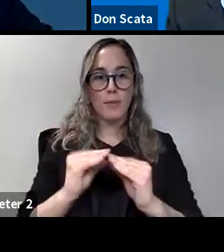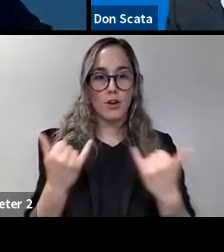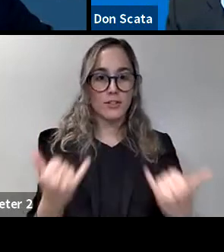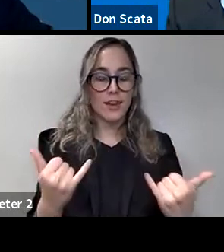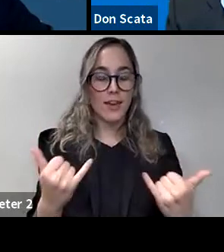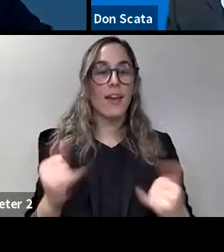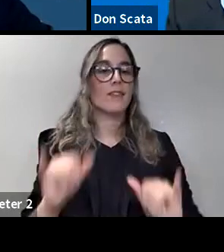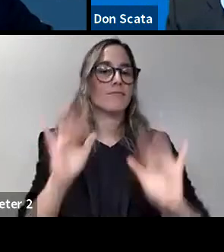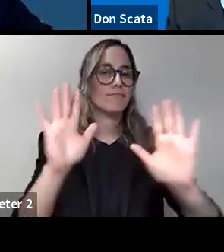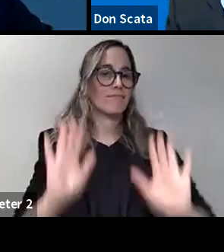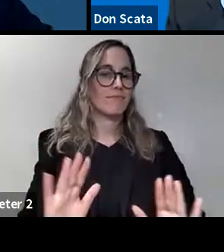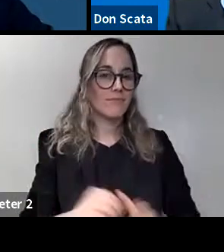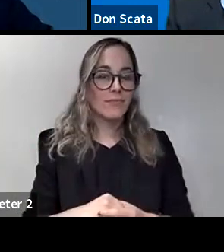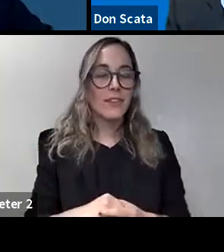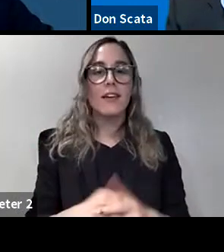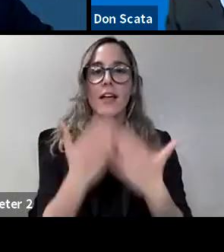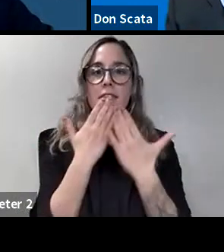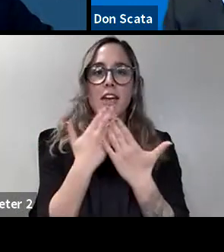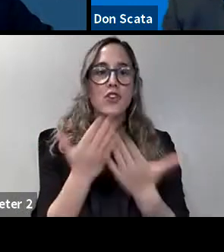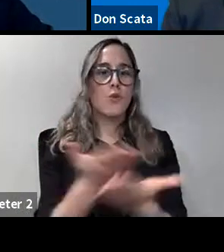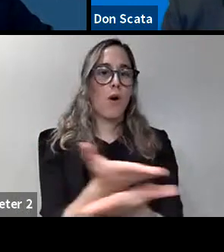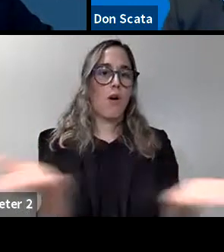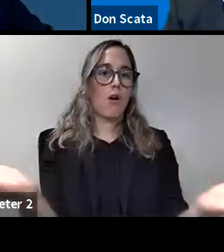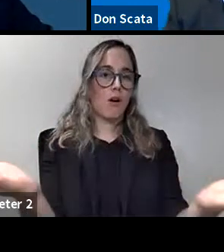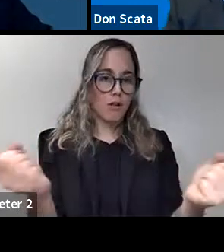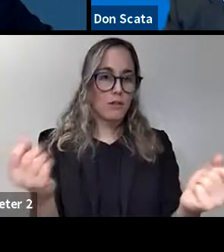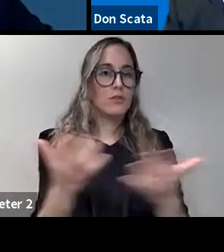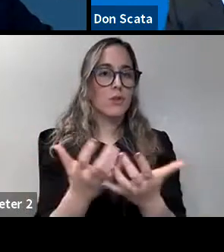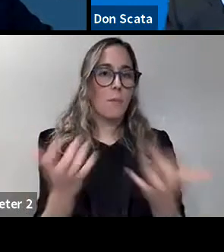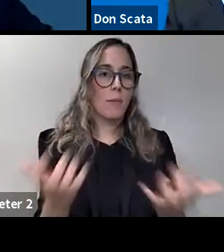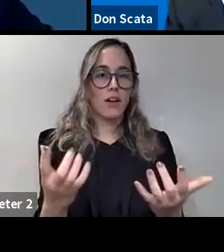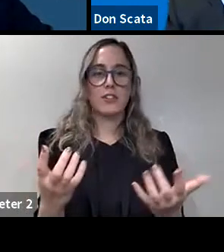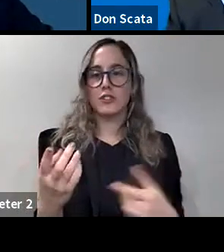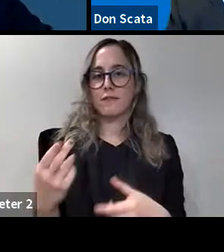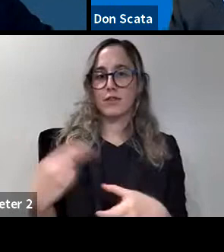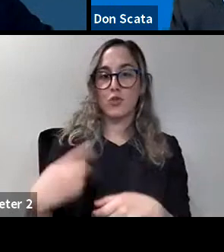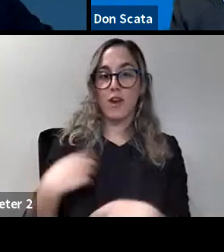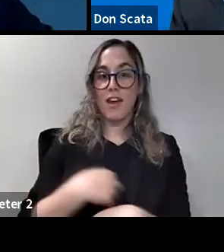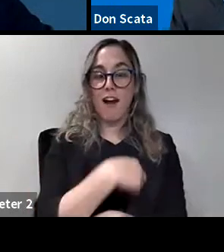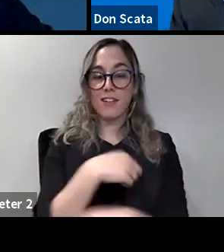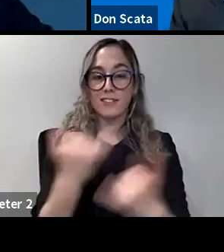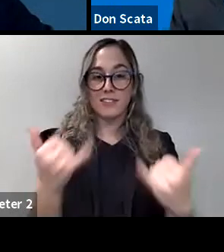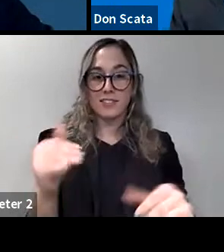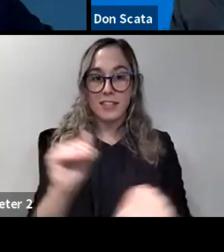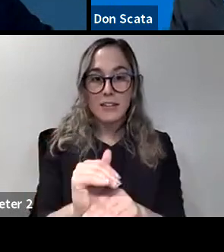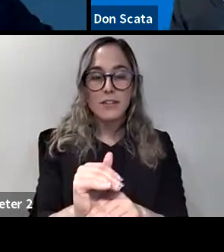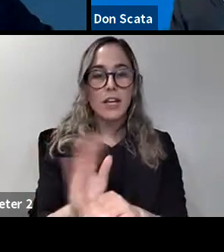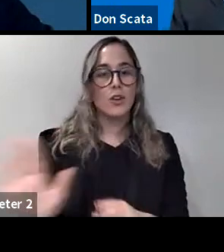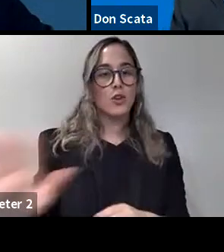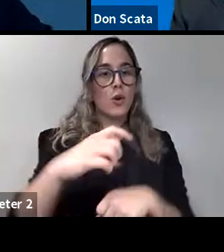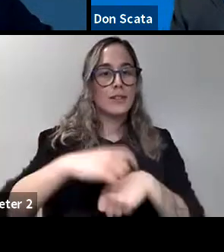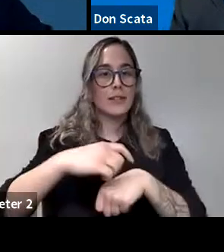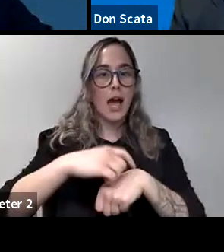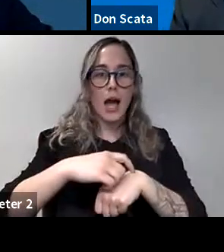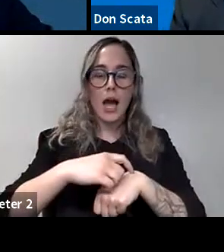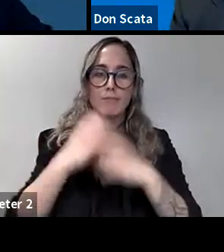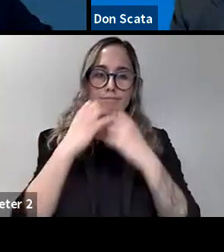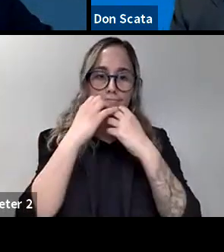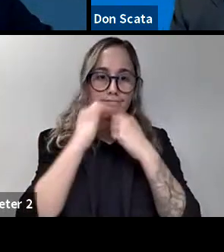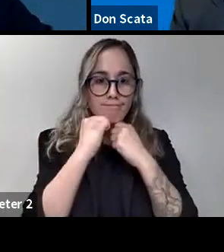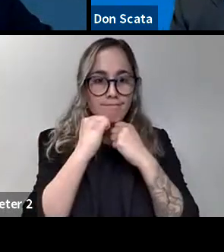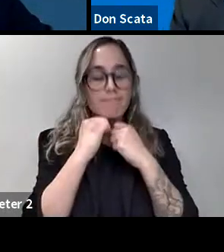great. Thank you all so much for joining us this evening. Your time is incredibly